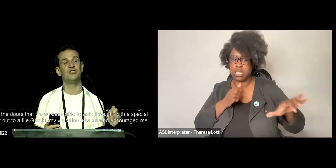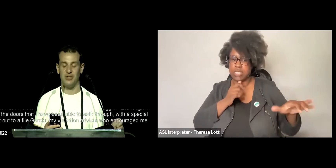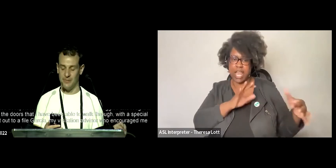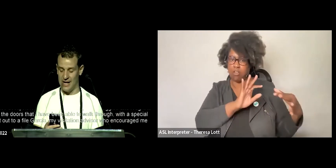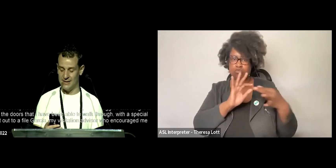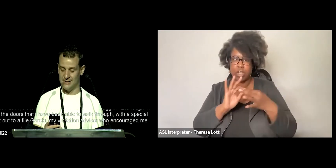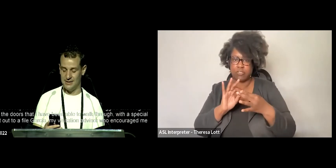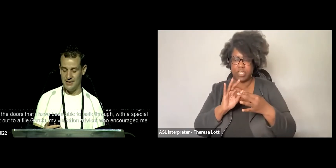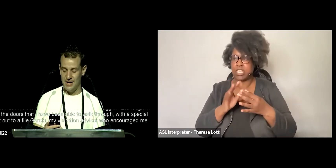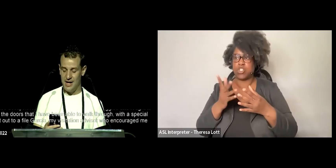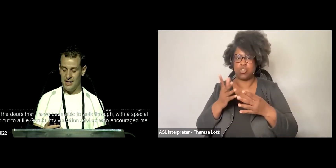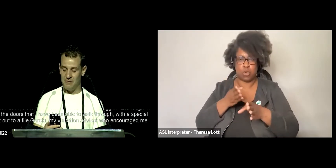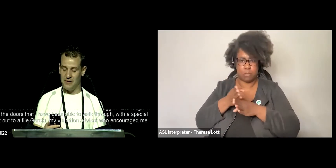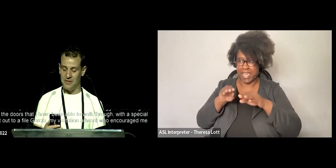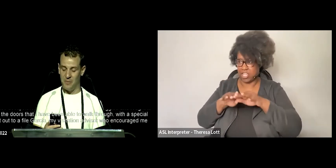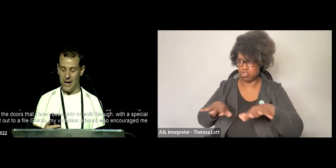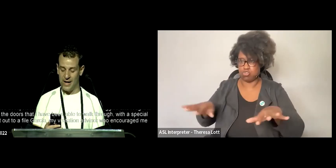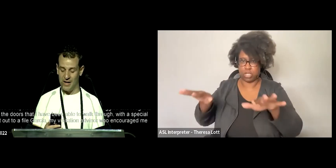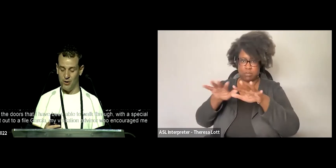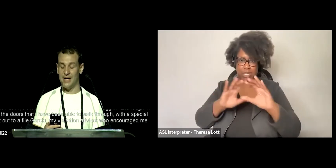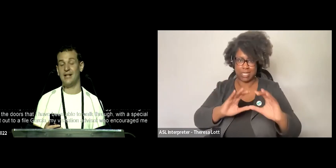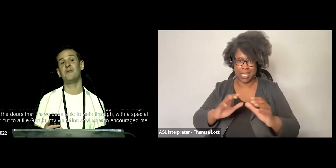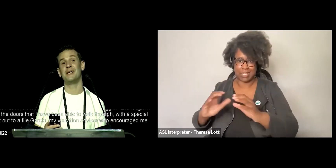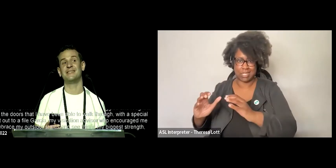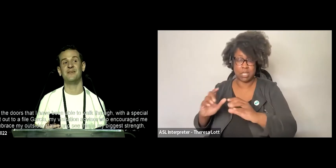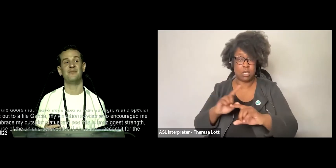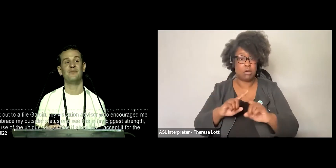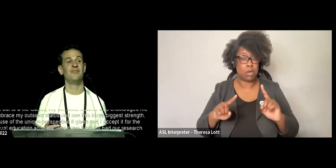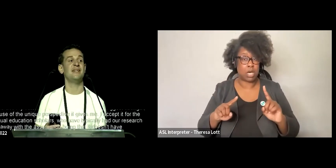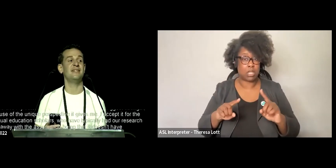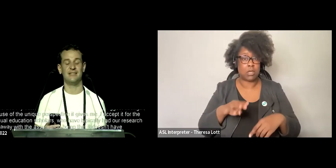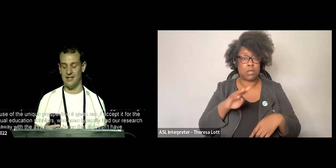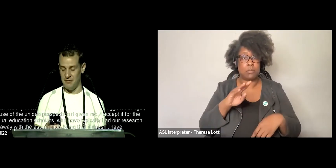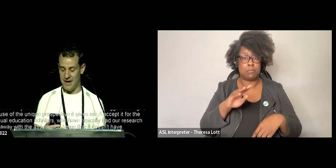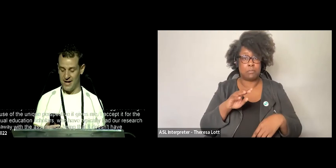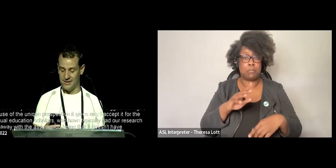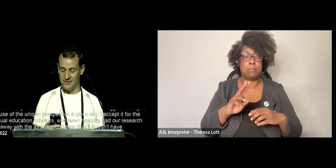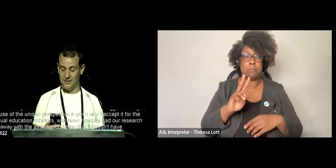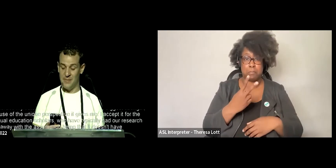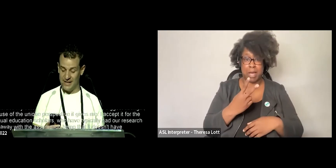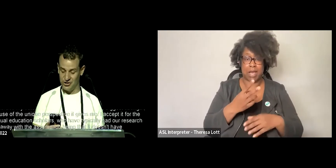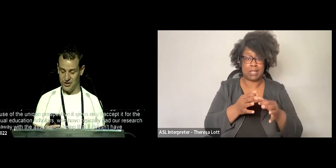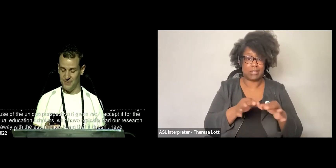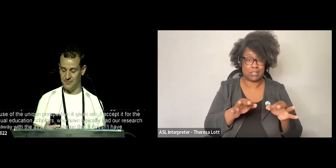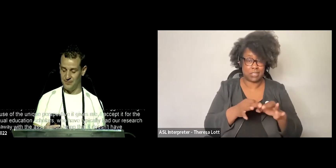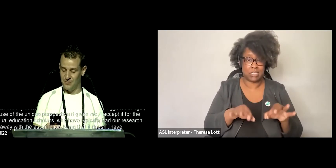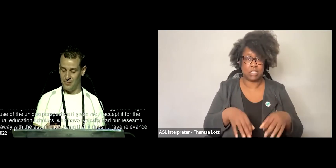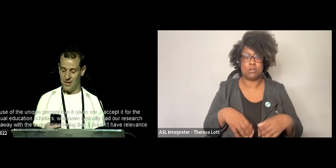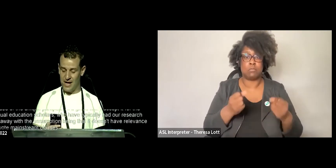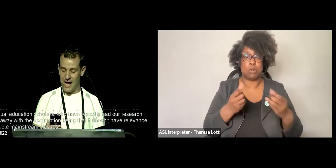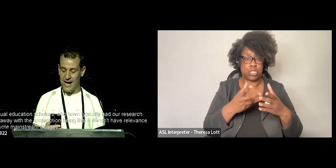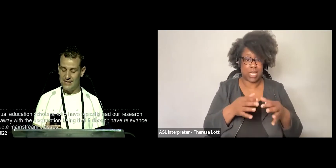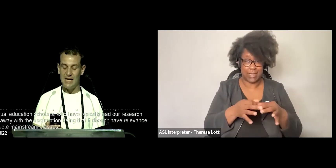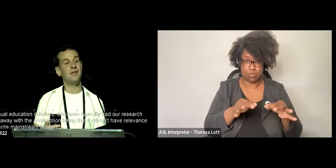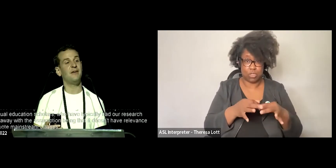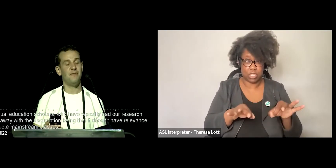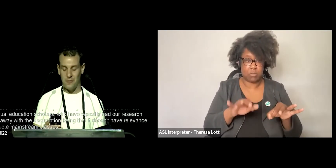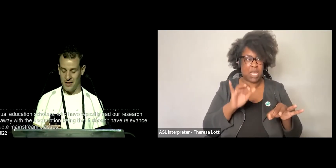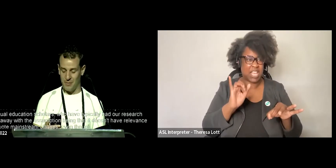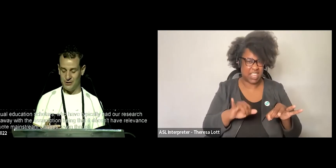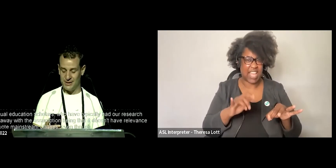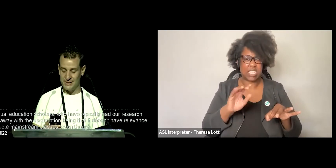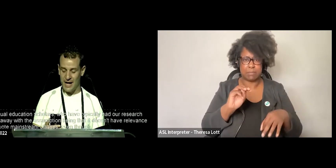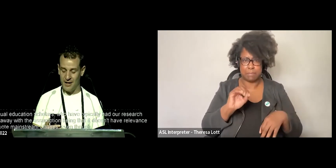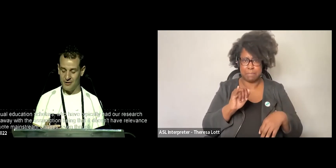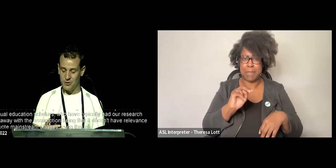quote, mainstream classes, even though bi and multilingualism is, in fact, the mainstream. I accept it